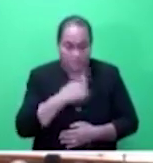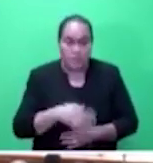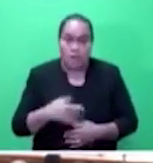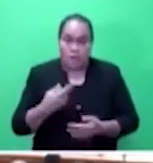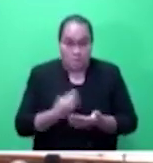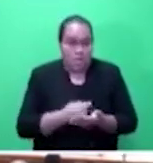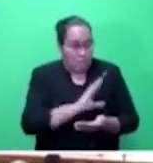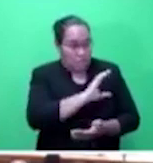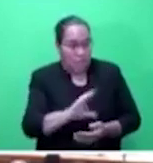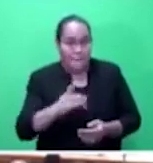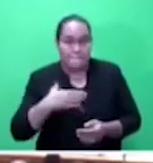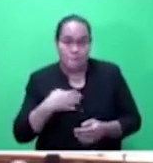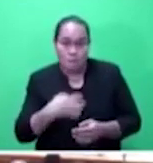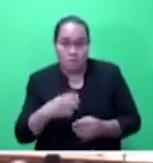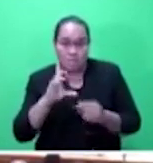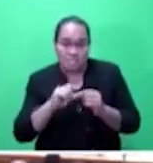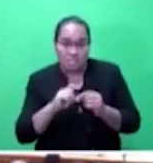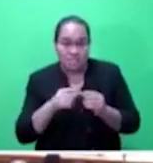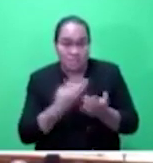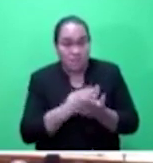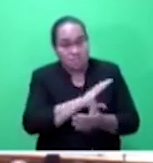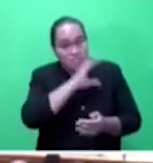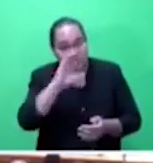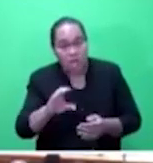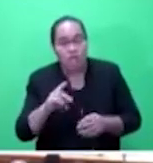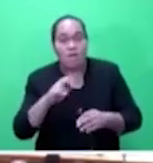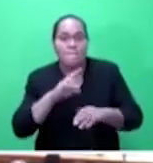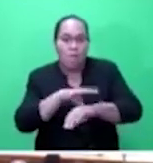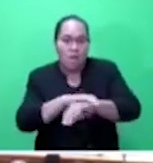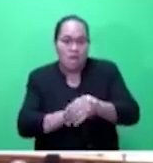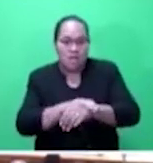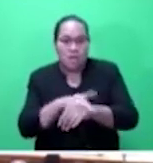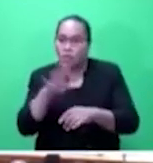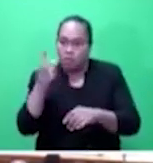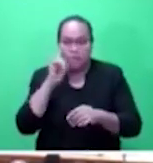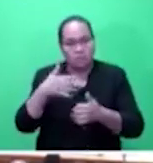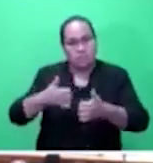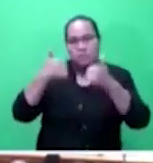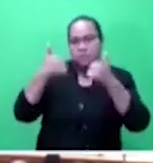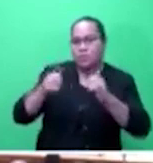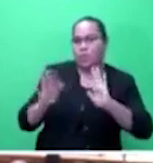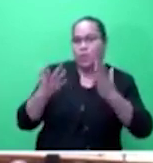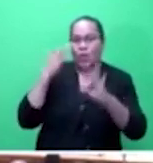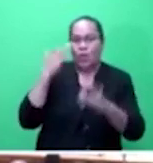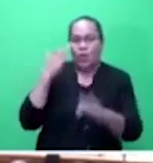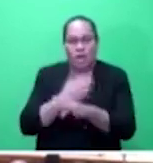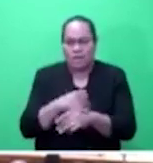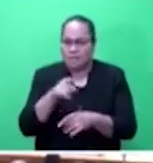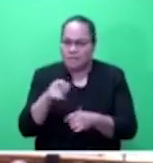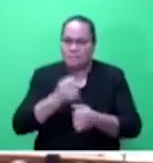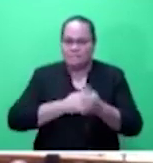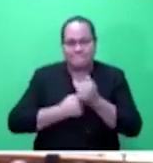allocated additional funding, COVID-19 response to the Fijian police force. As you know, they're doing a sterling job despite the various pressures